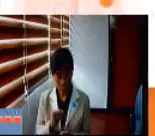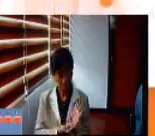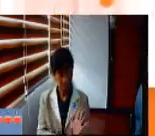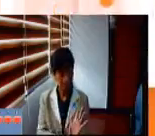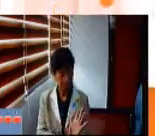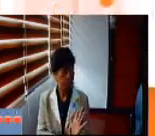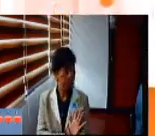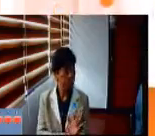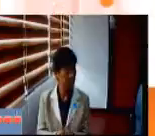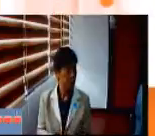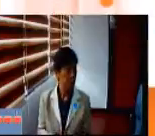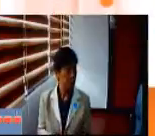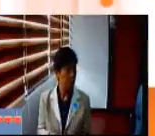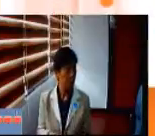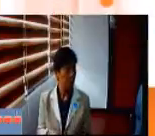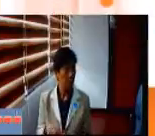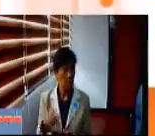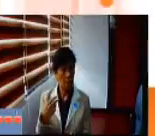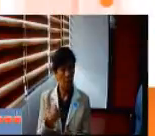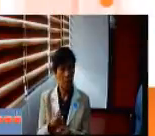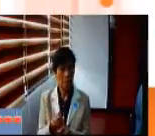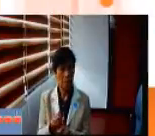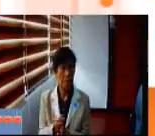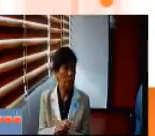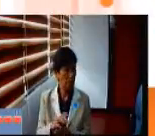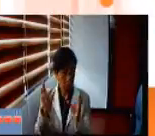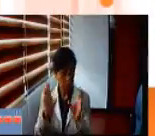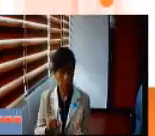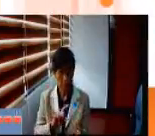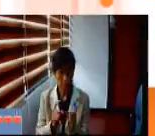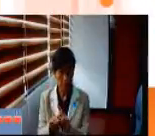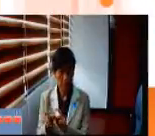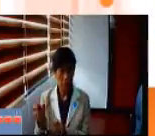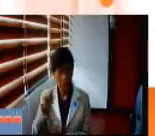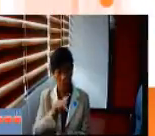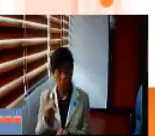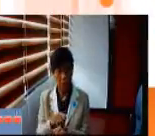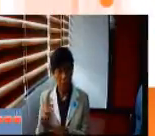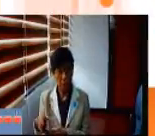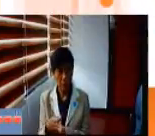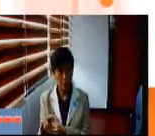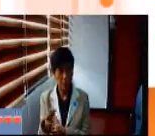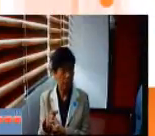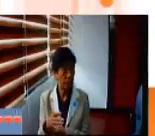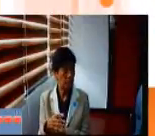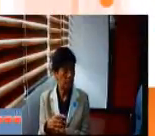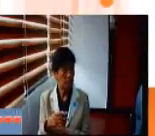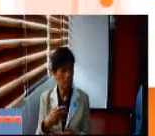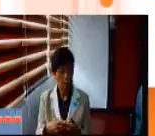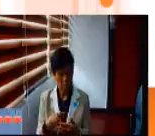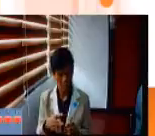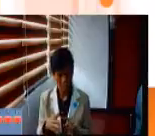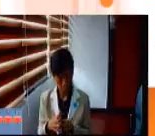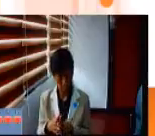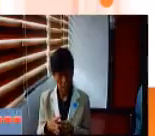the impacts of climate change on Philippine fisheries. But before I go into that, please allow me to